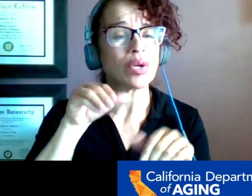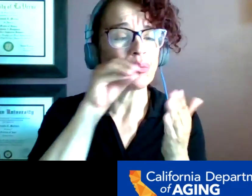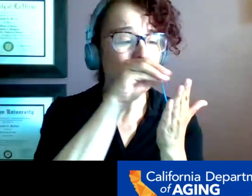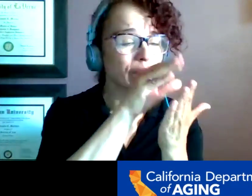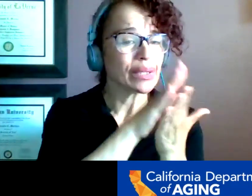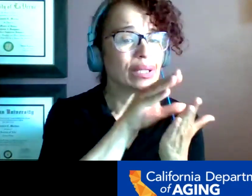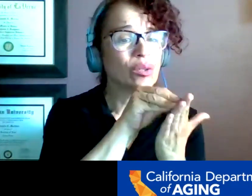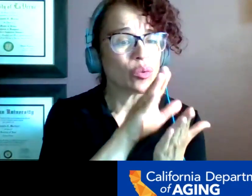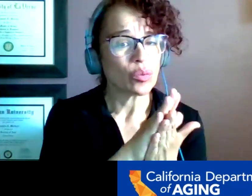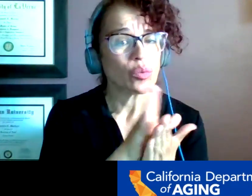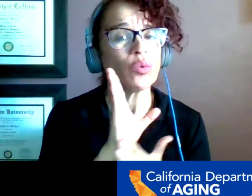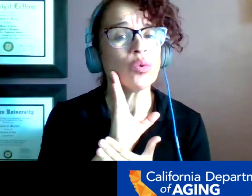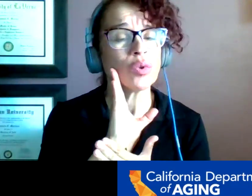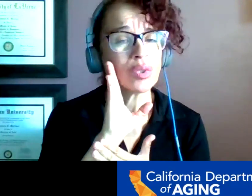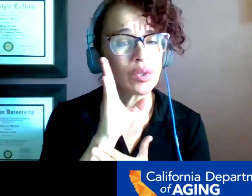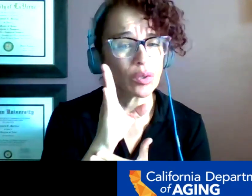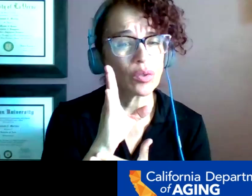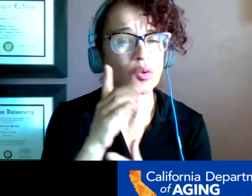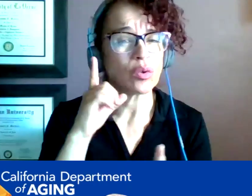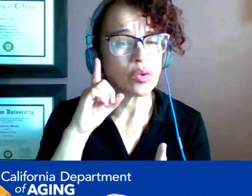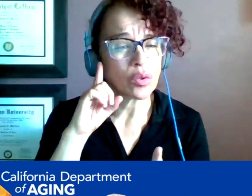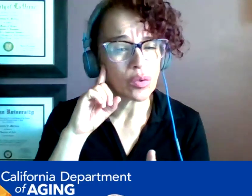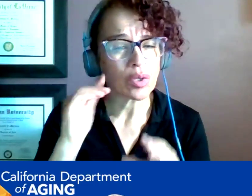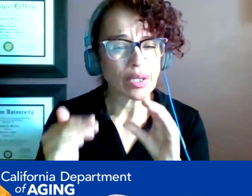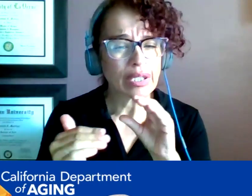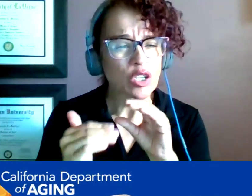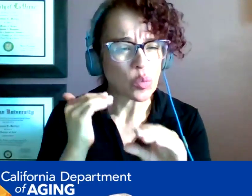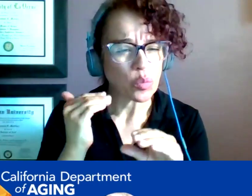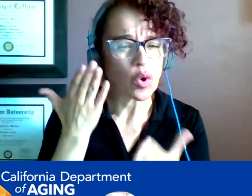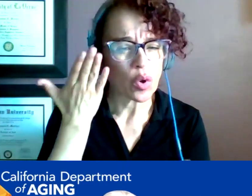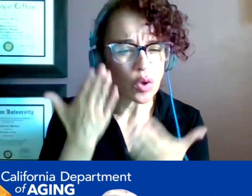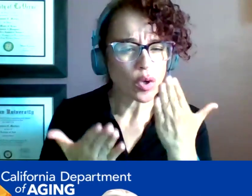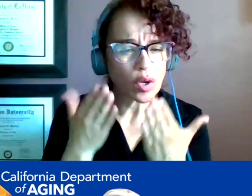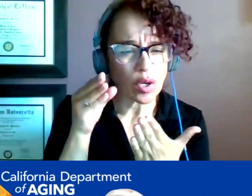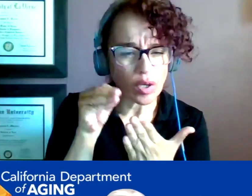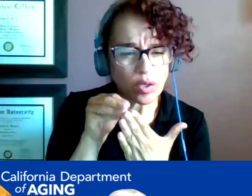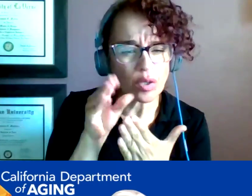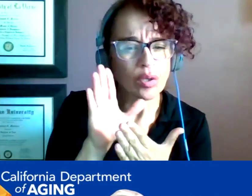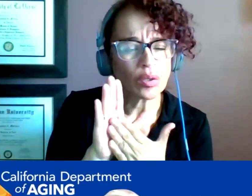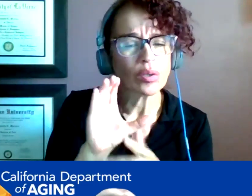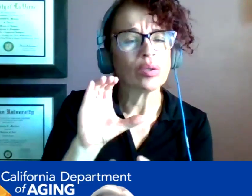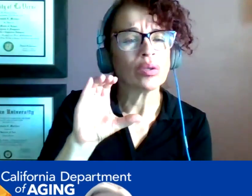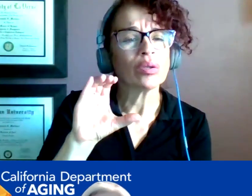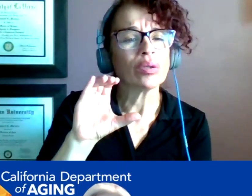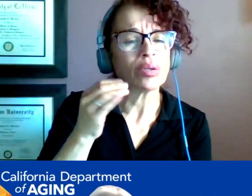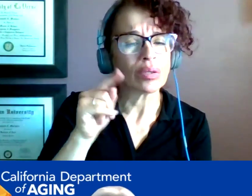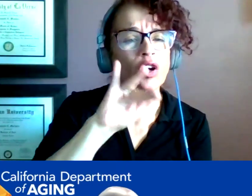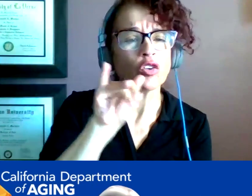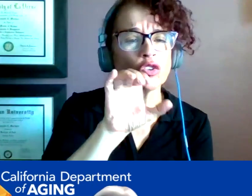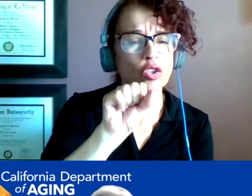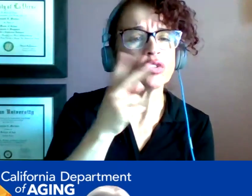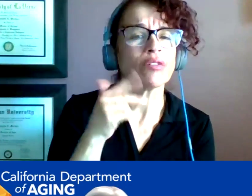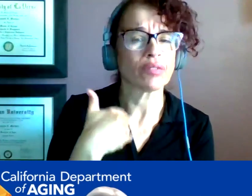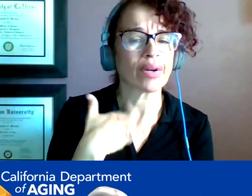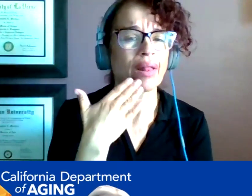notes. And Barbara, I don't know if we have your email, but probably if you can put it in the chat, or I'll. Yeah, Joseph does. Thank